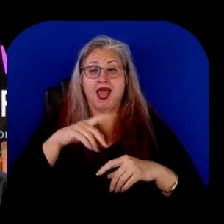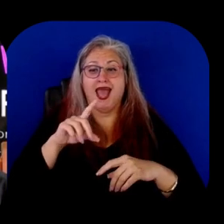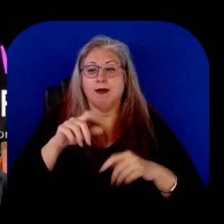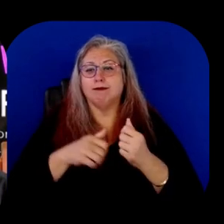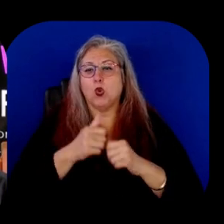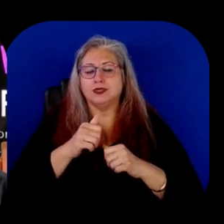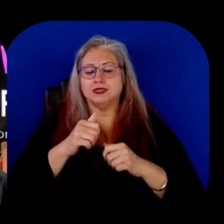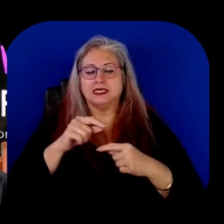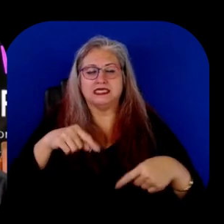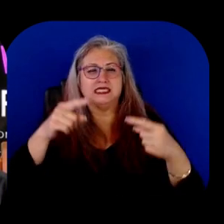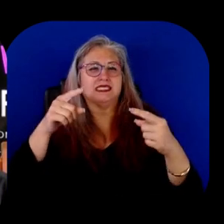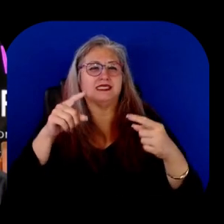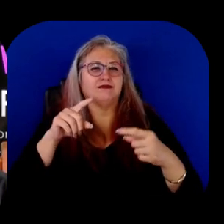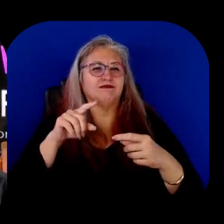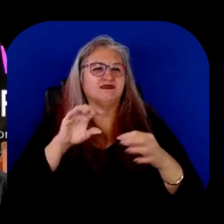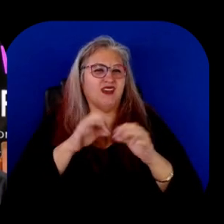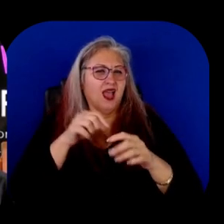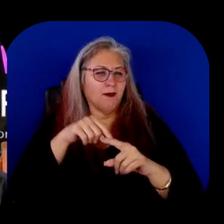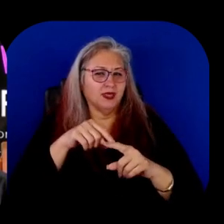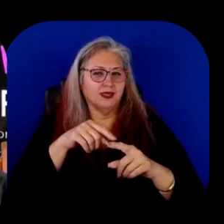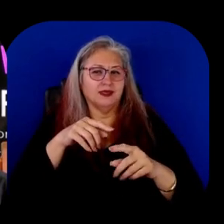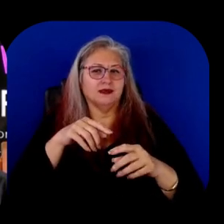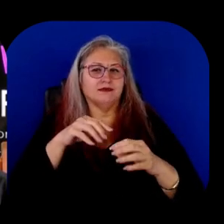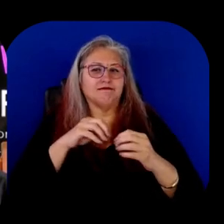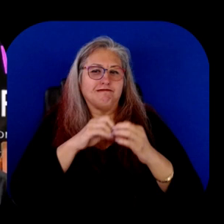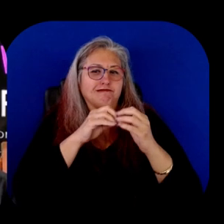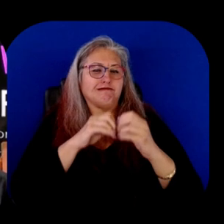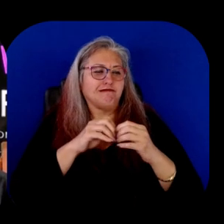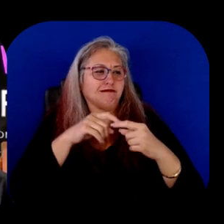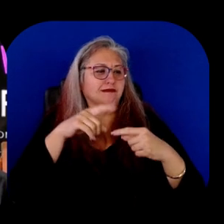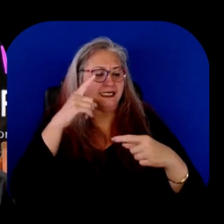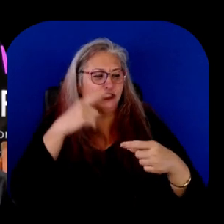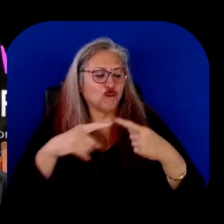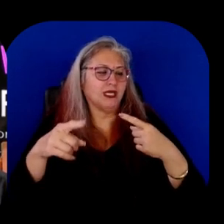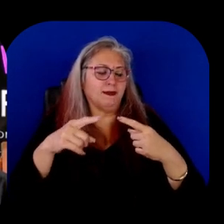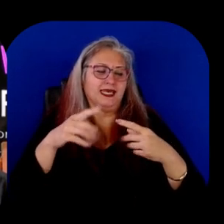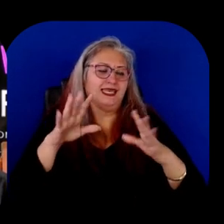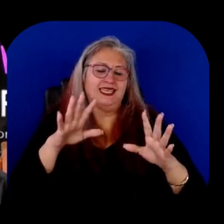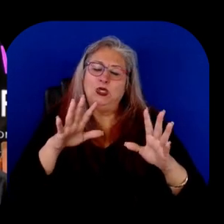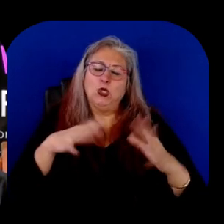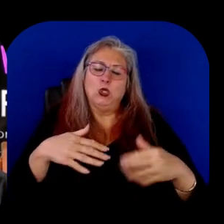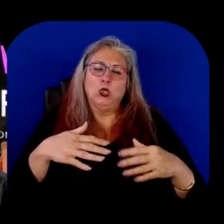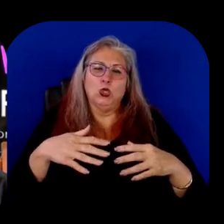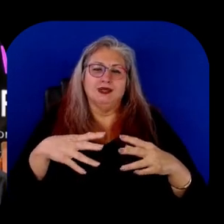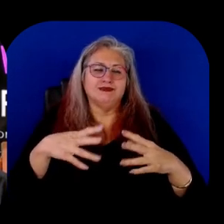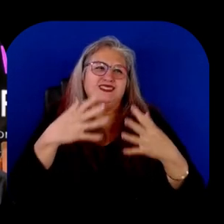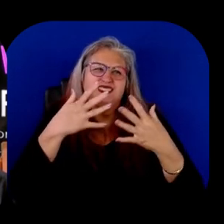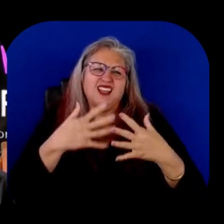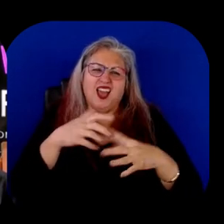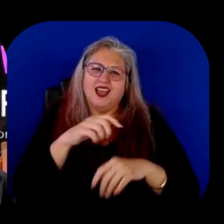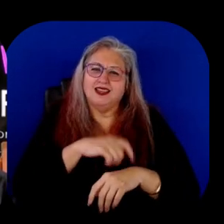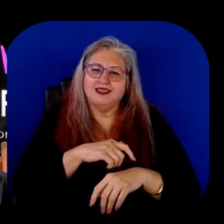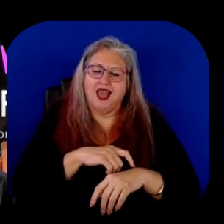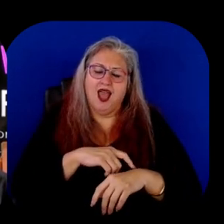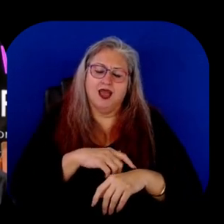mainly domestic disputes, arguments, disagreements, and it was very sad time